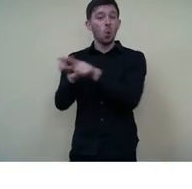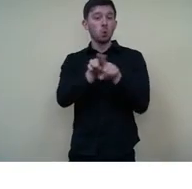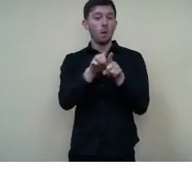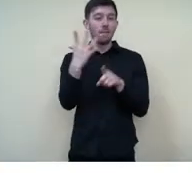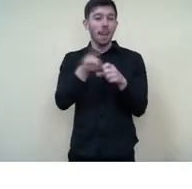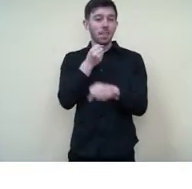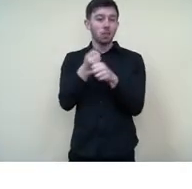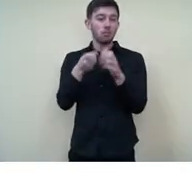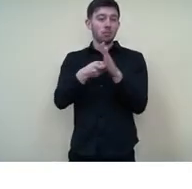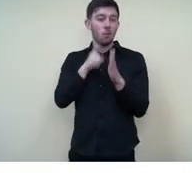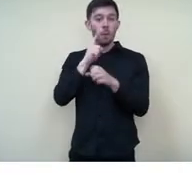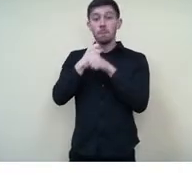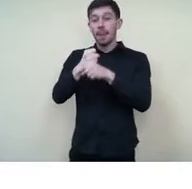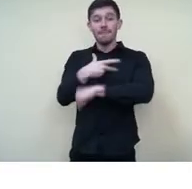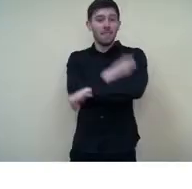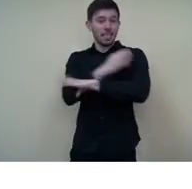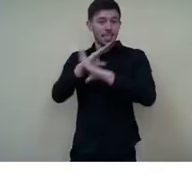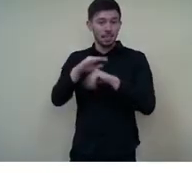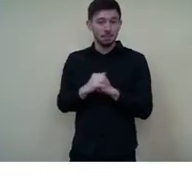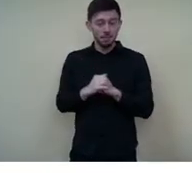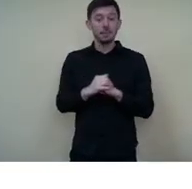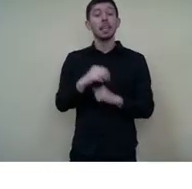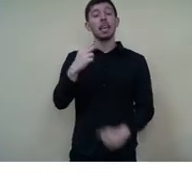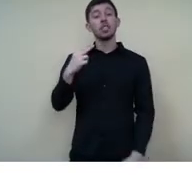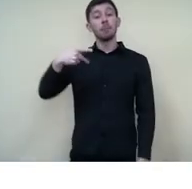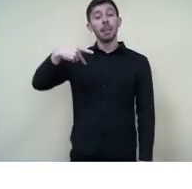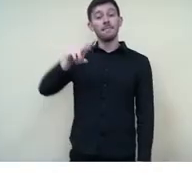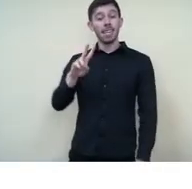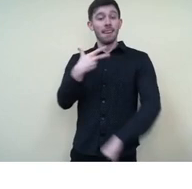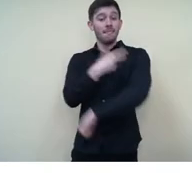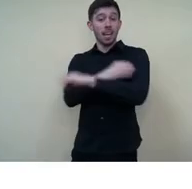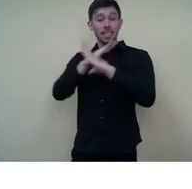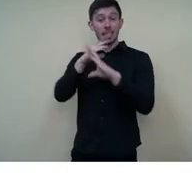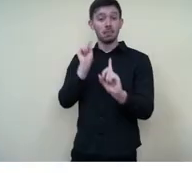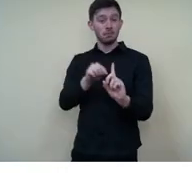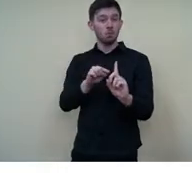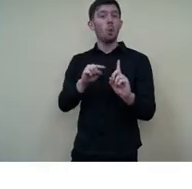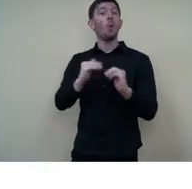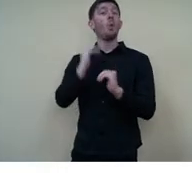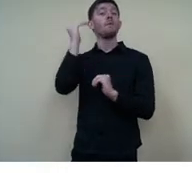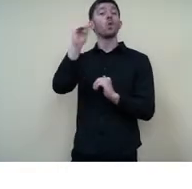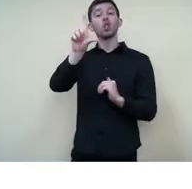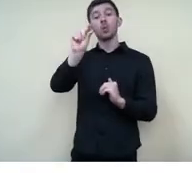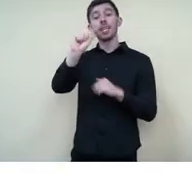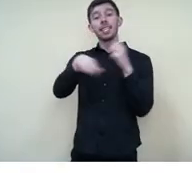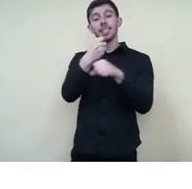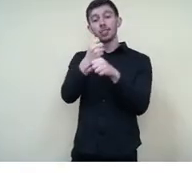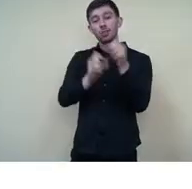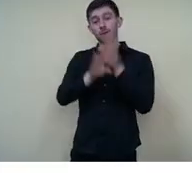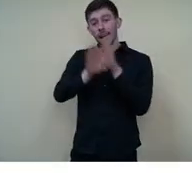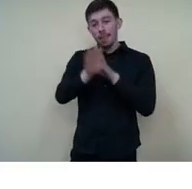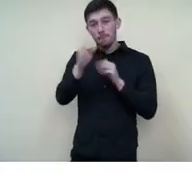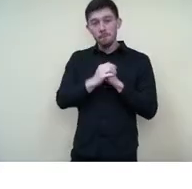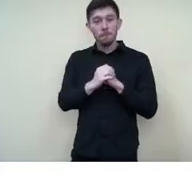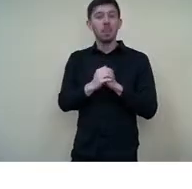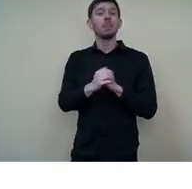years. So the most recent one that I could find was the HPV vaccine, and this took over 20 years to develop. And this was,